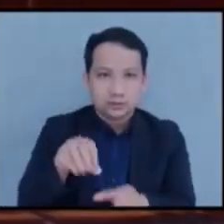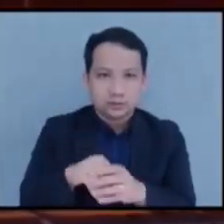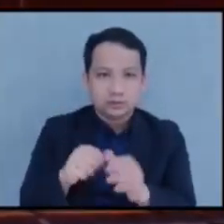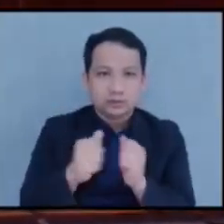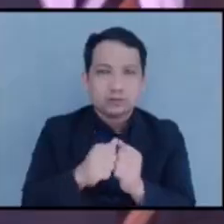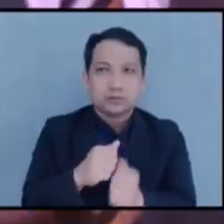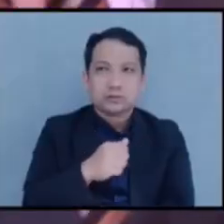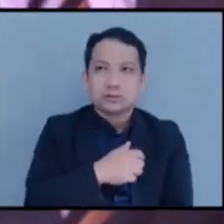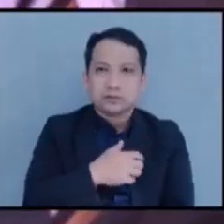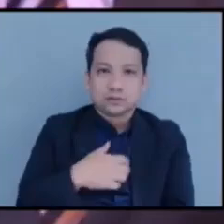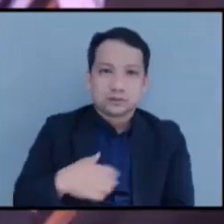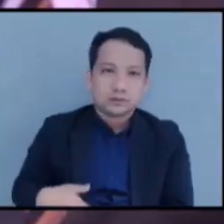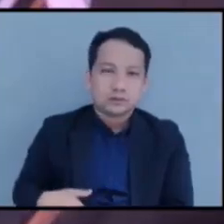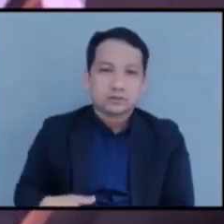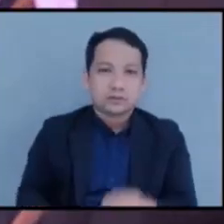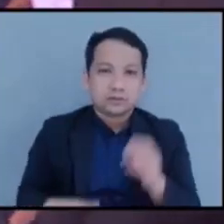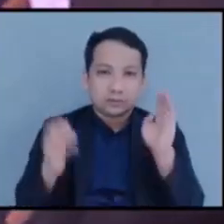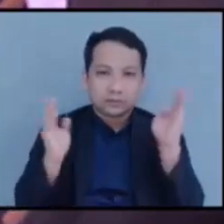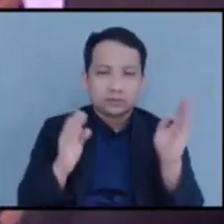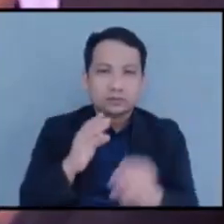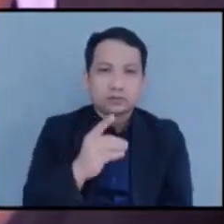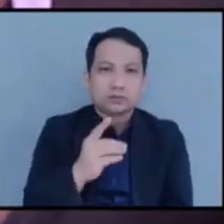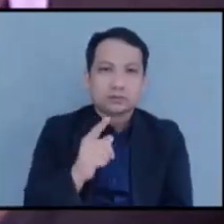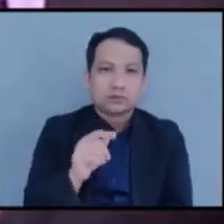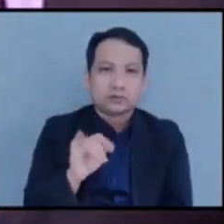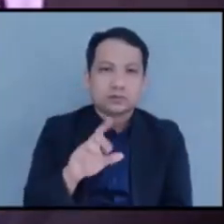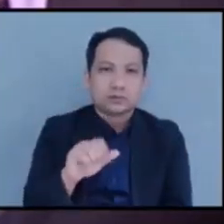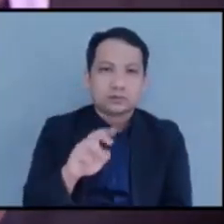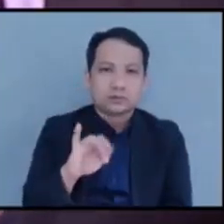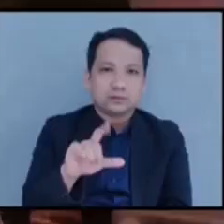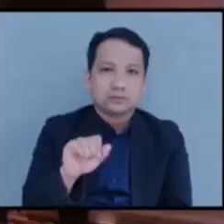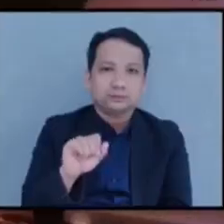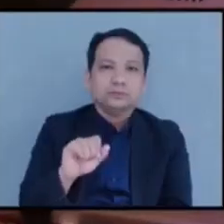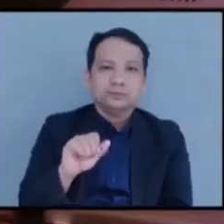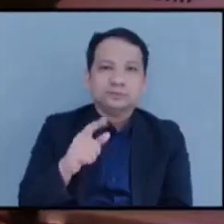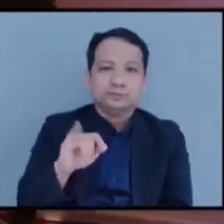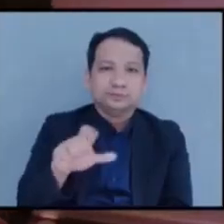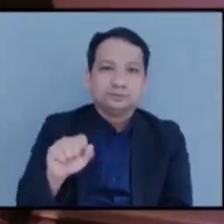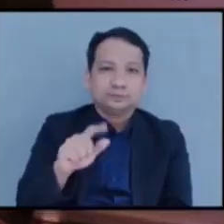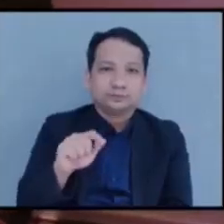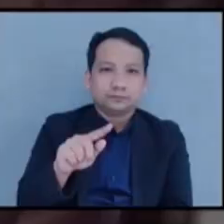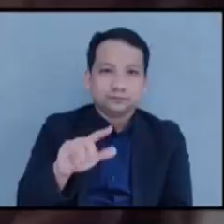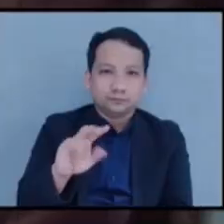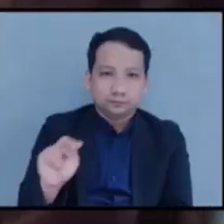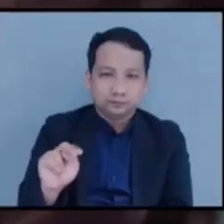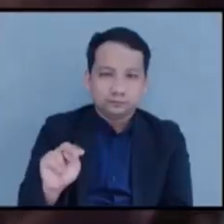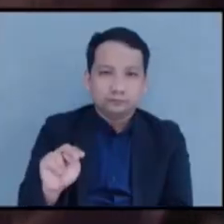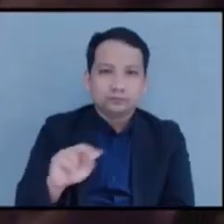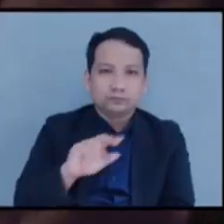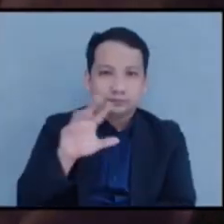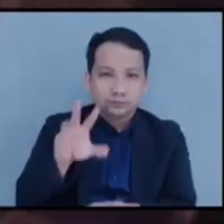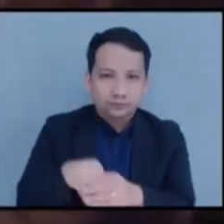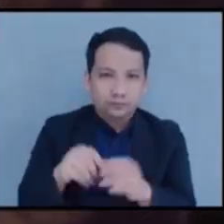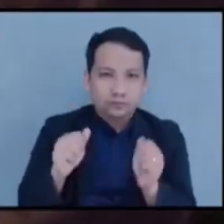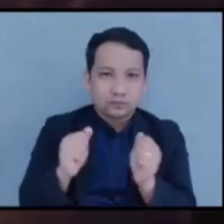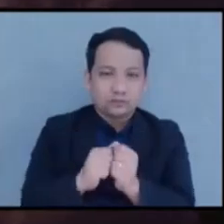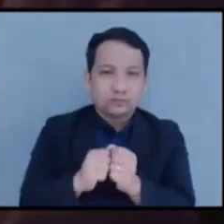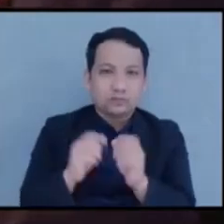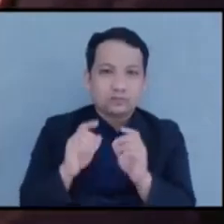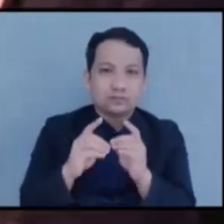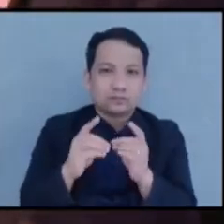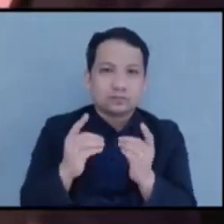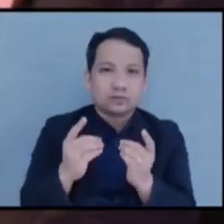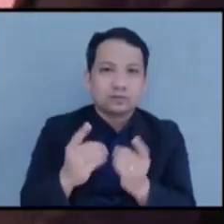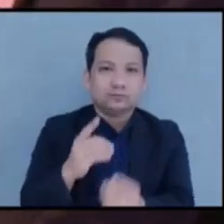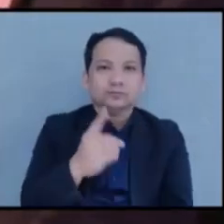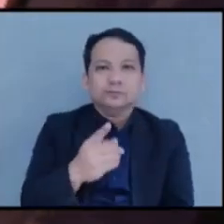to the Philippines, Dato Abdul Malik Melvin Castellino Anthony. Present din dito si Department of Foreign Affairs